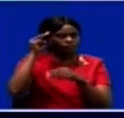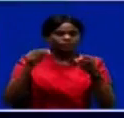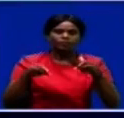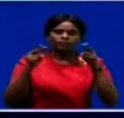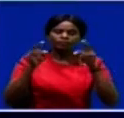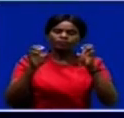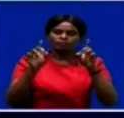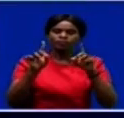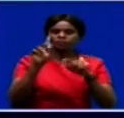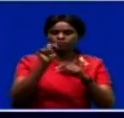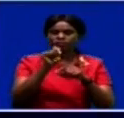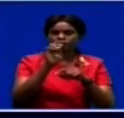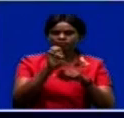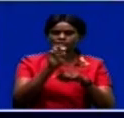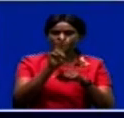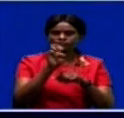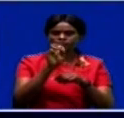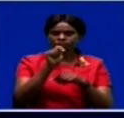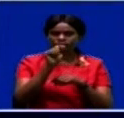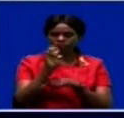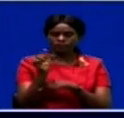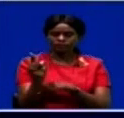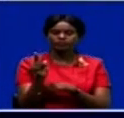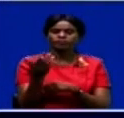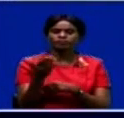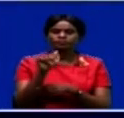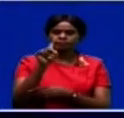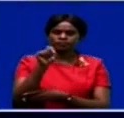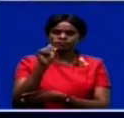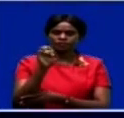Education for TVET institutions.